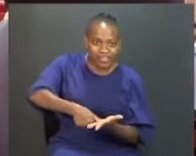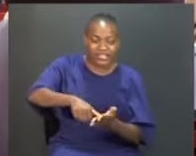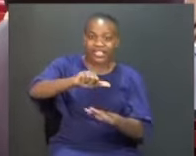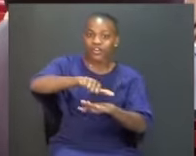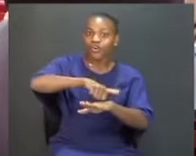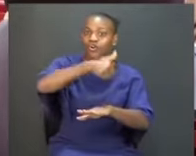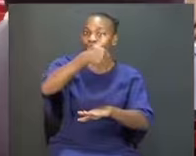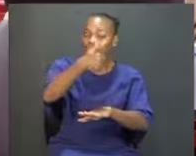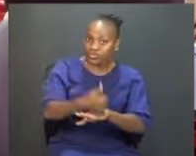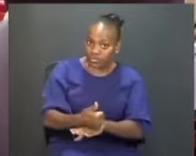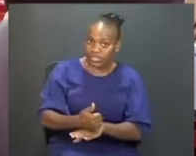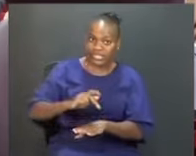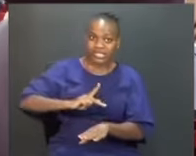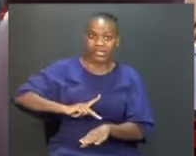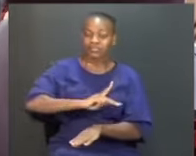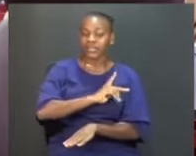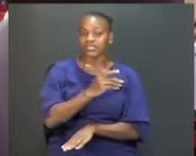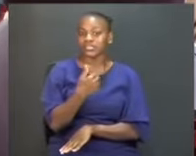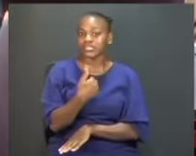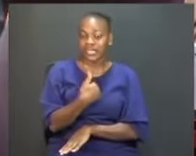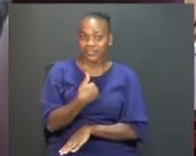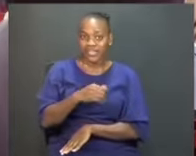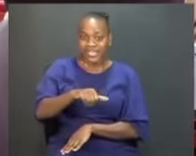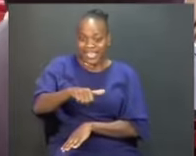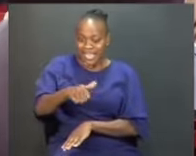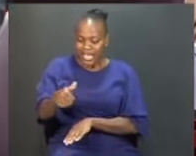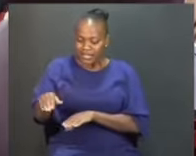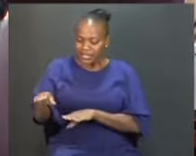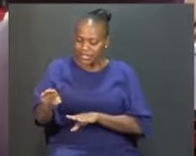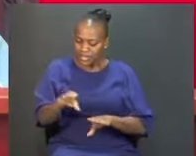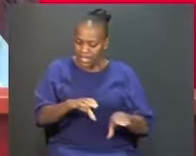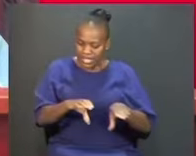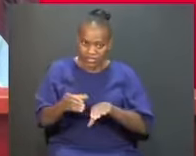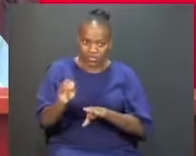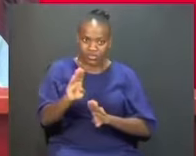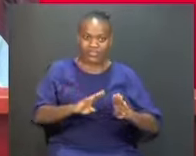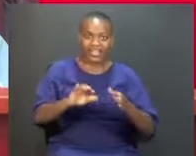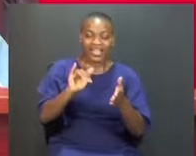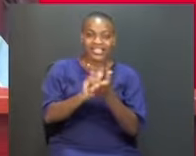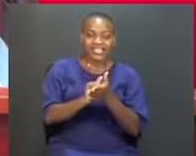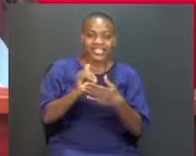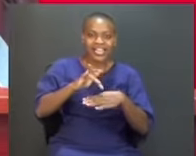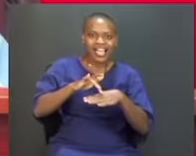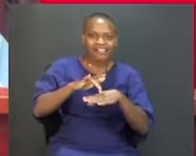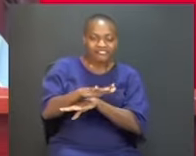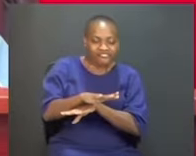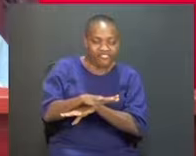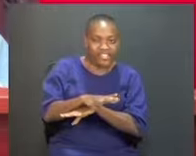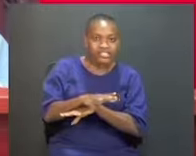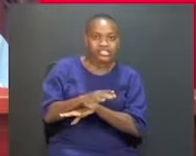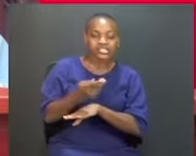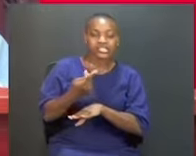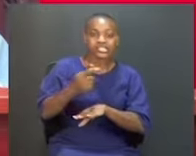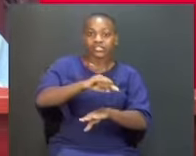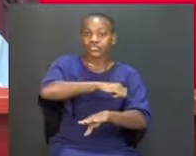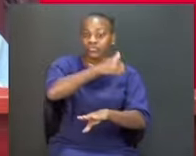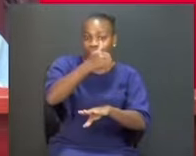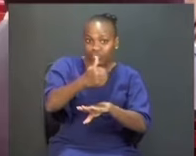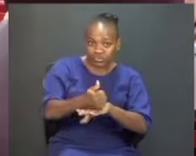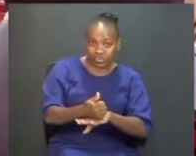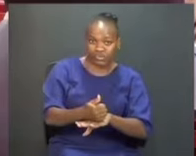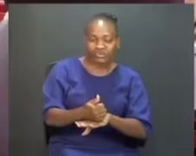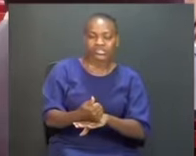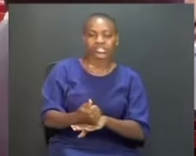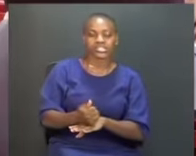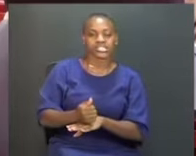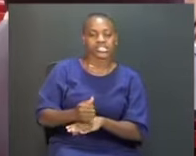authority of Parliament, any act that affronts the authority of the